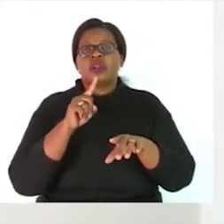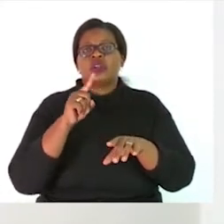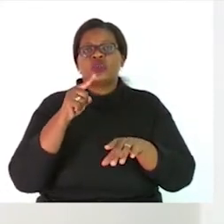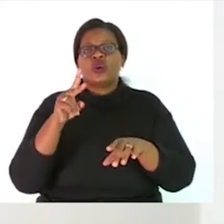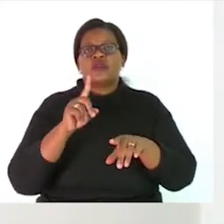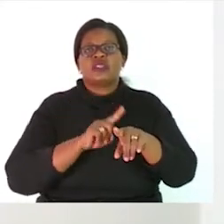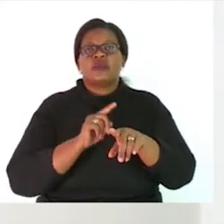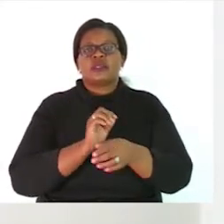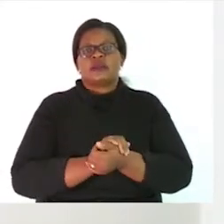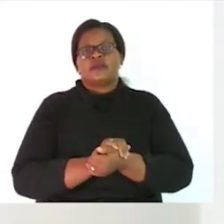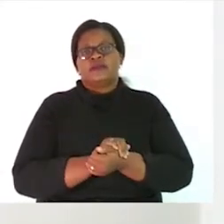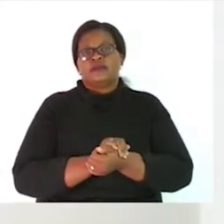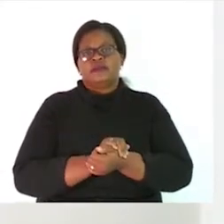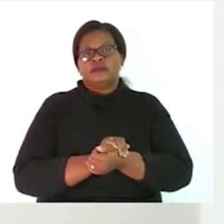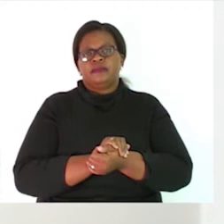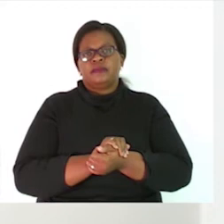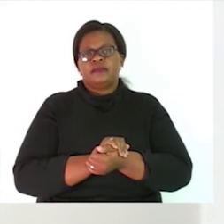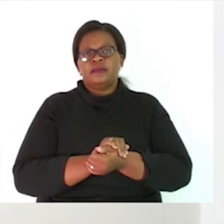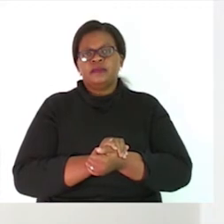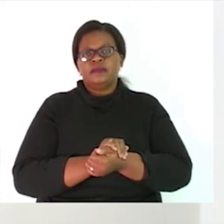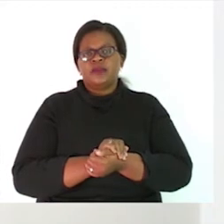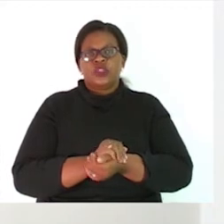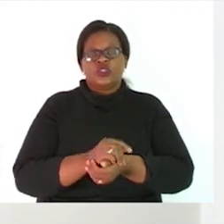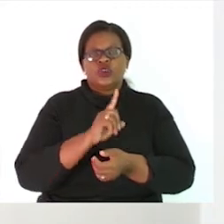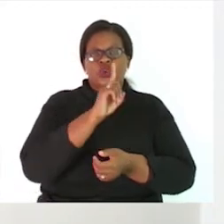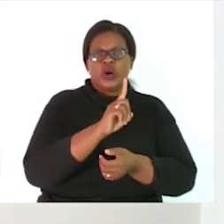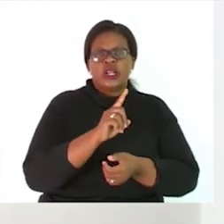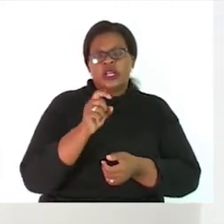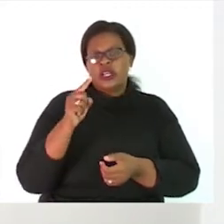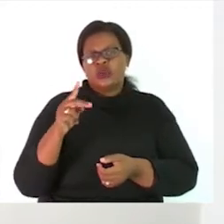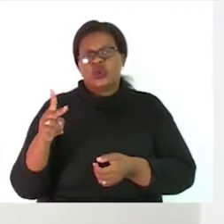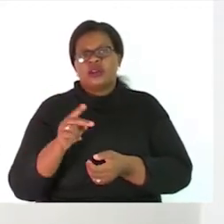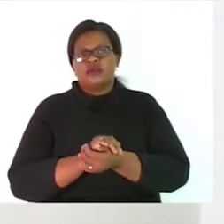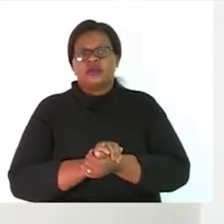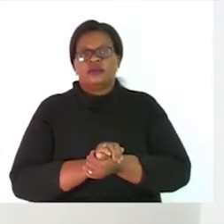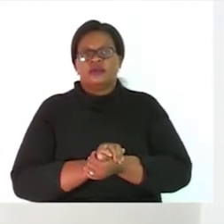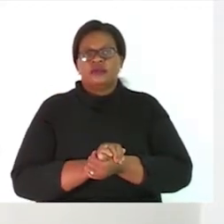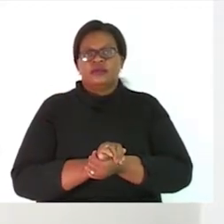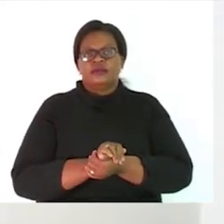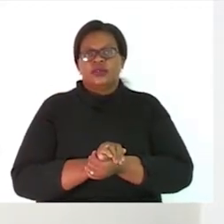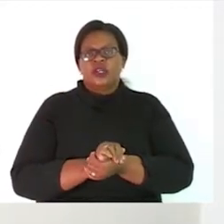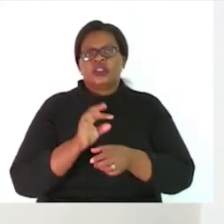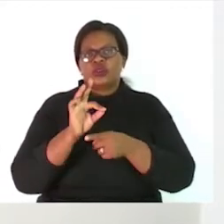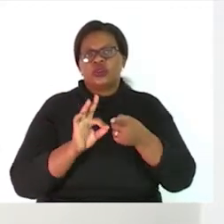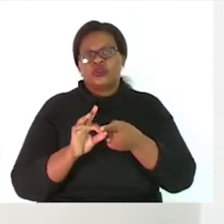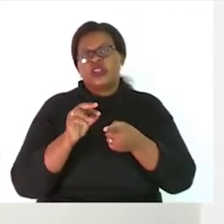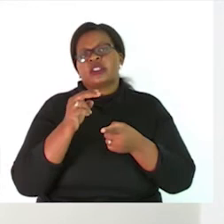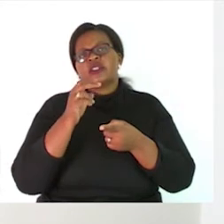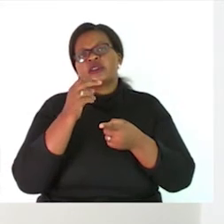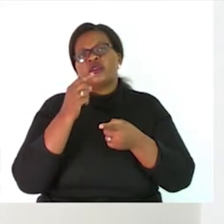times. So 1 will be a factor of 12, and 12 will also be a factor of